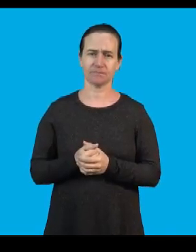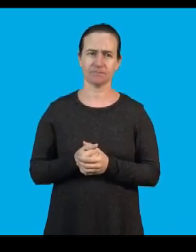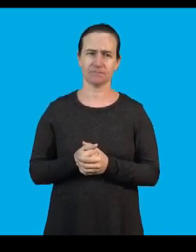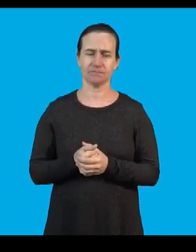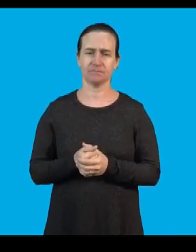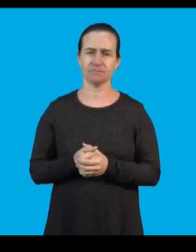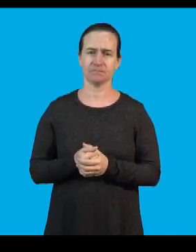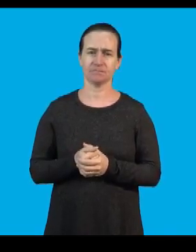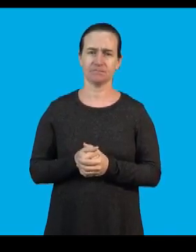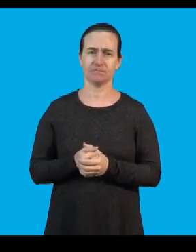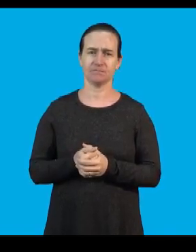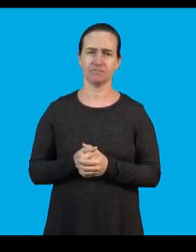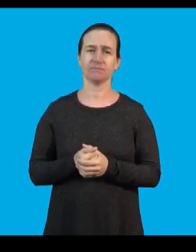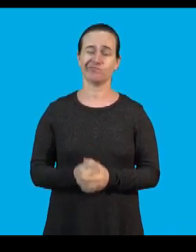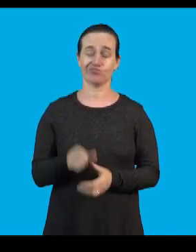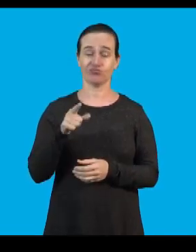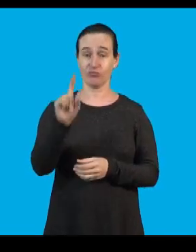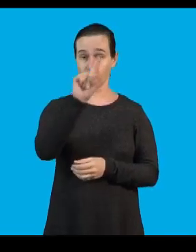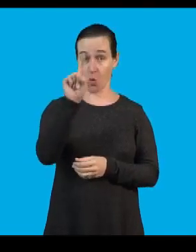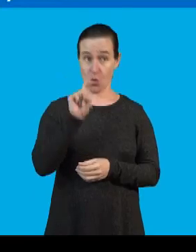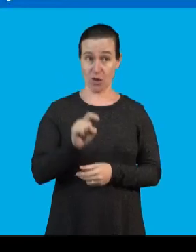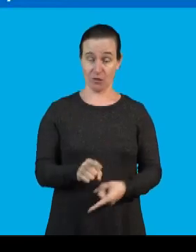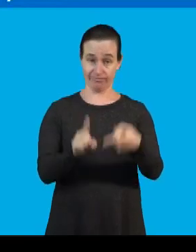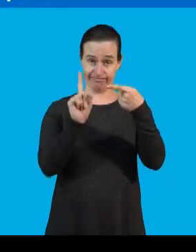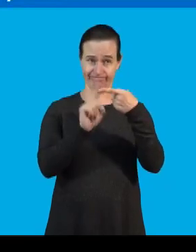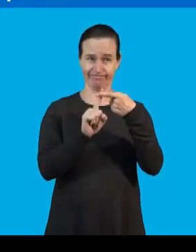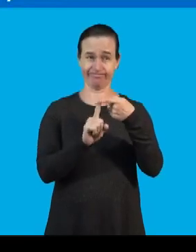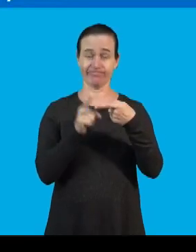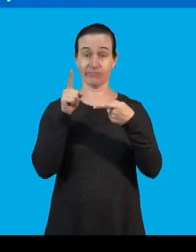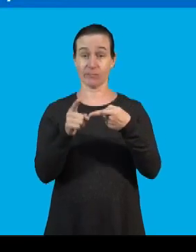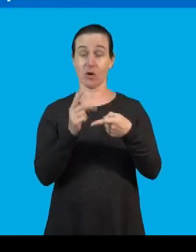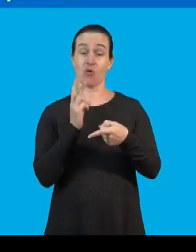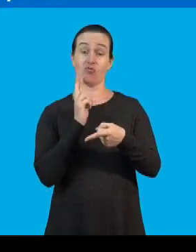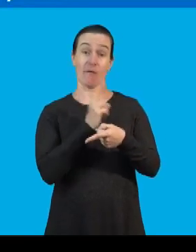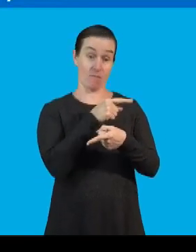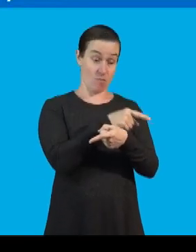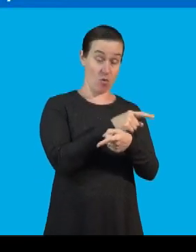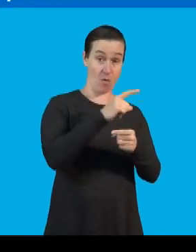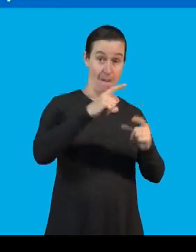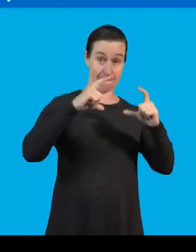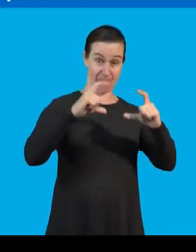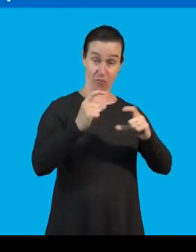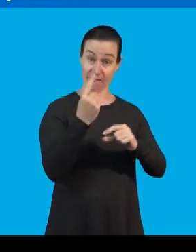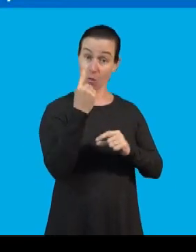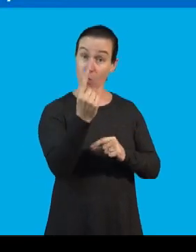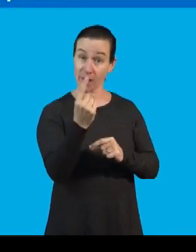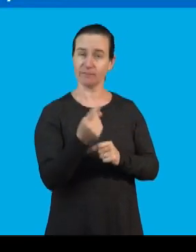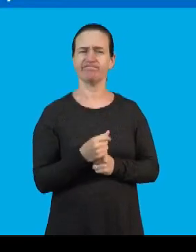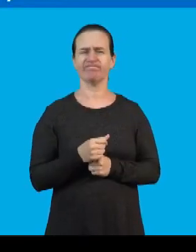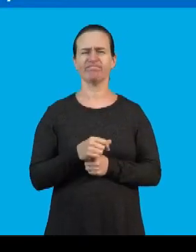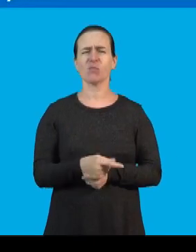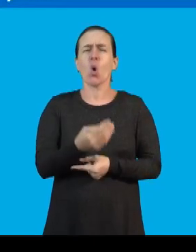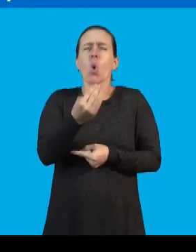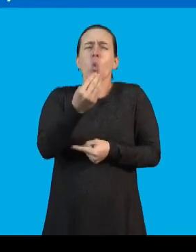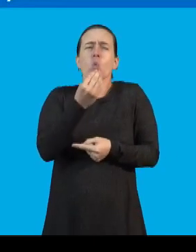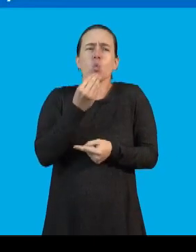with. So let's see if it becomes clearer as we're going along. Okay, we have a practice question.